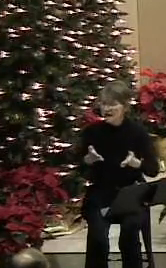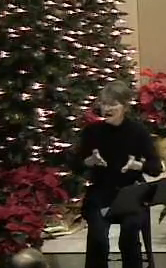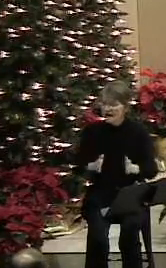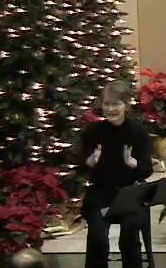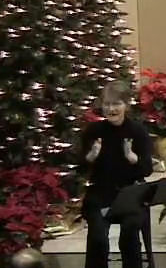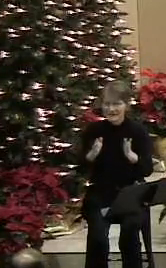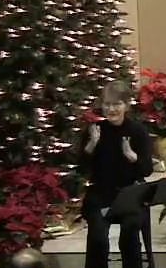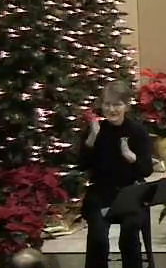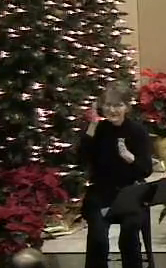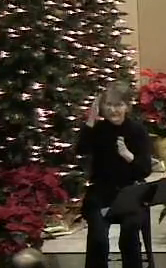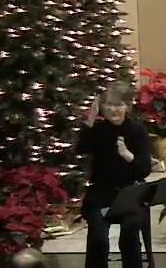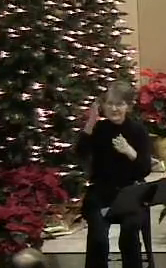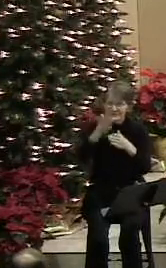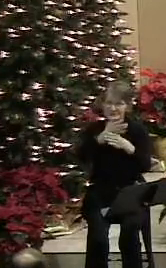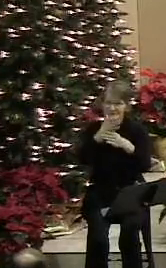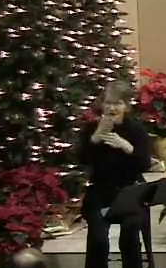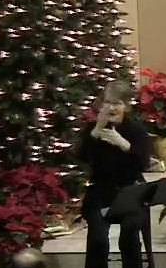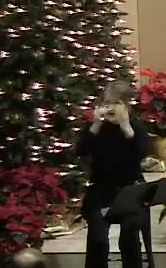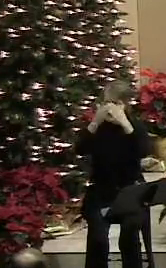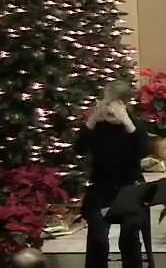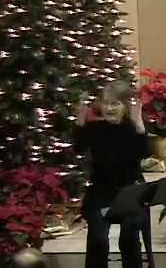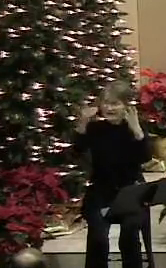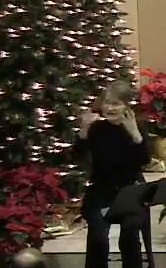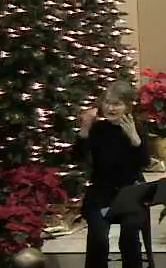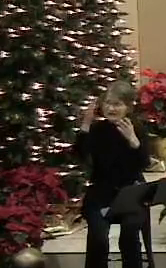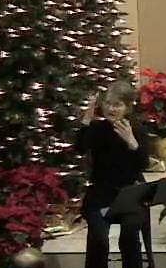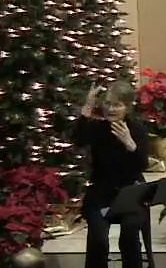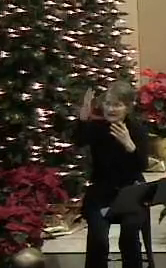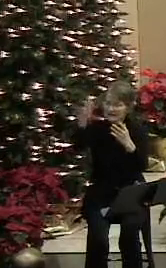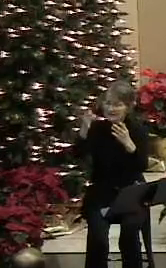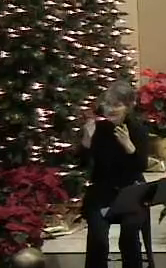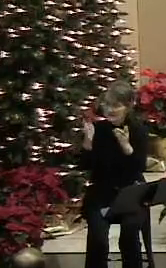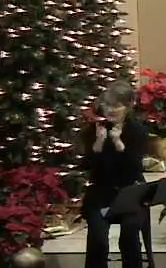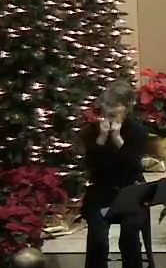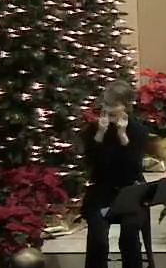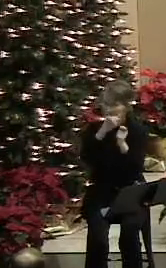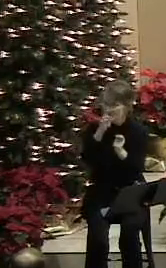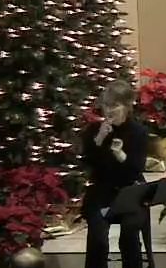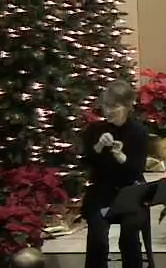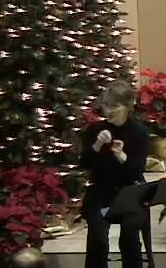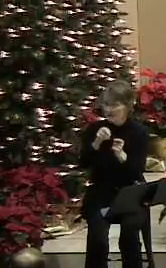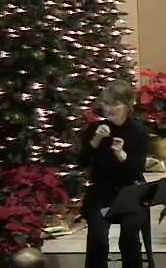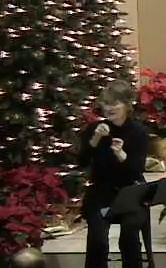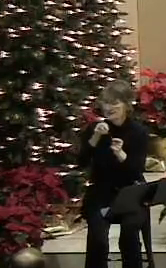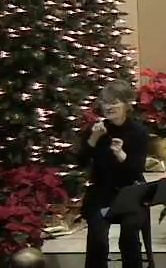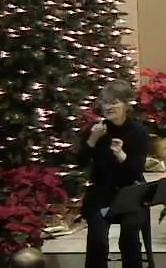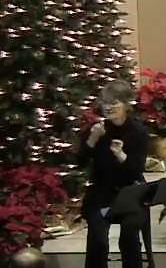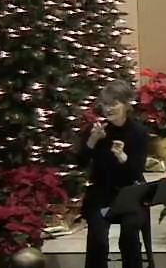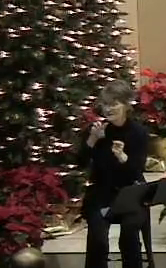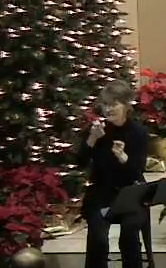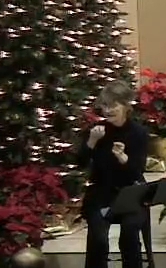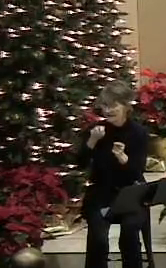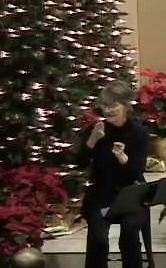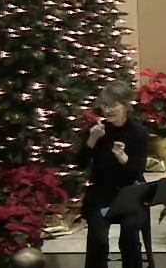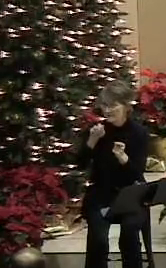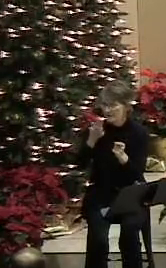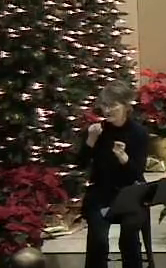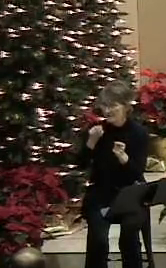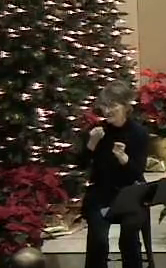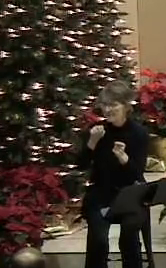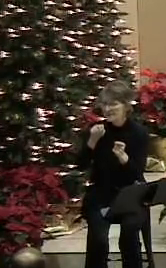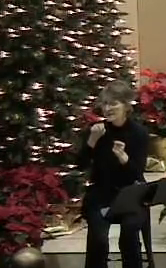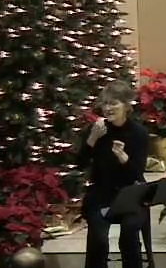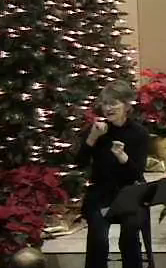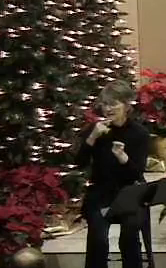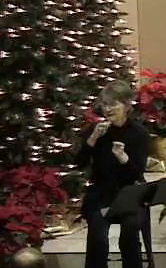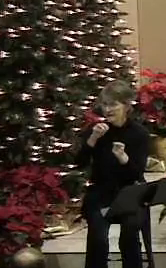holy apostles and martyrs, with John the Baptist, Stephen, Matthias, Barnabas, Ignatius,